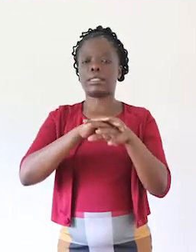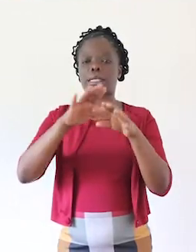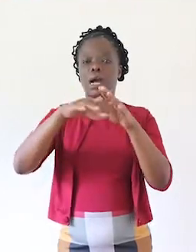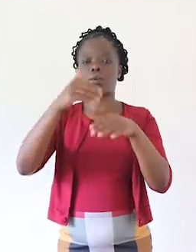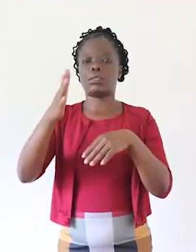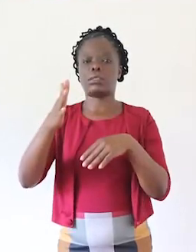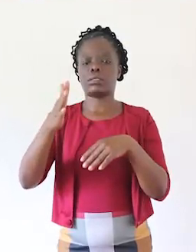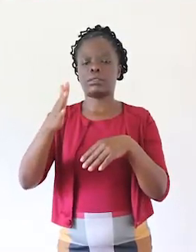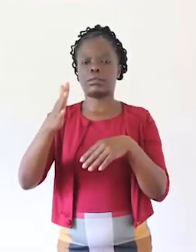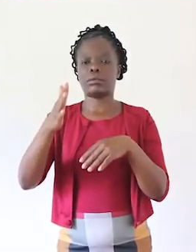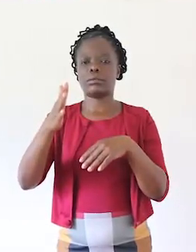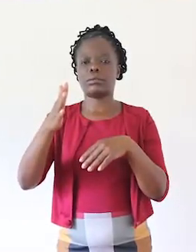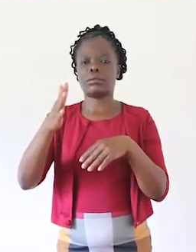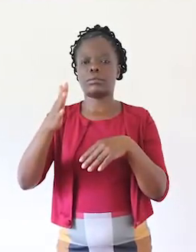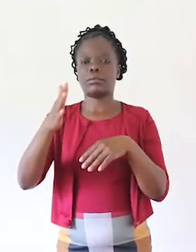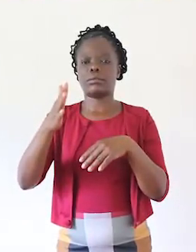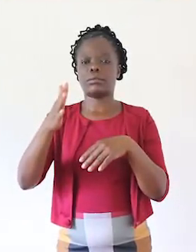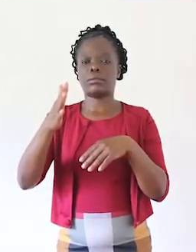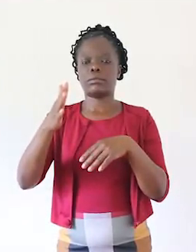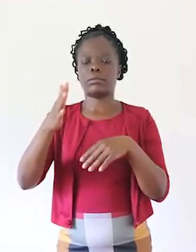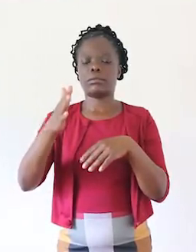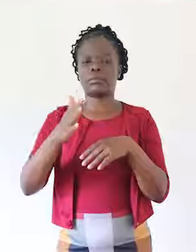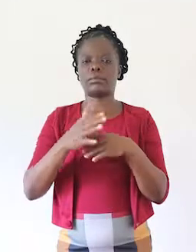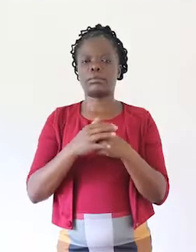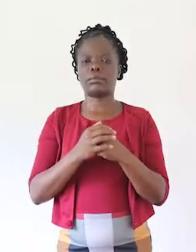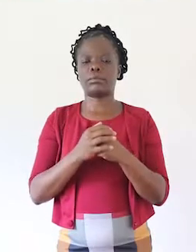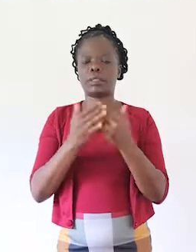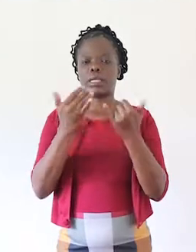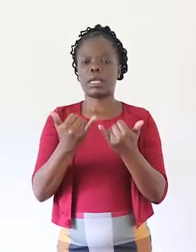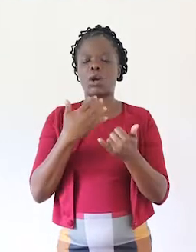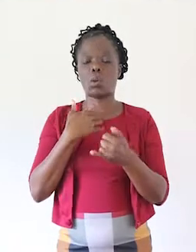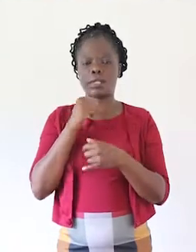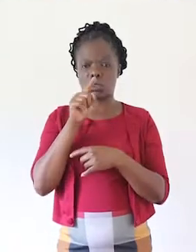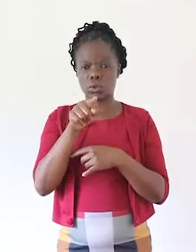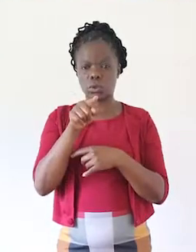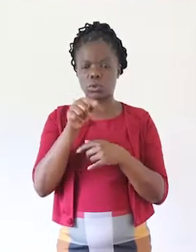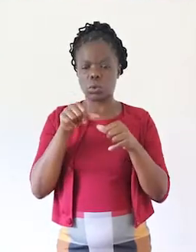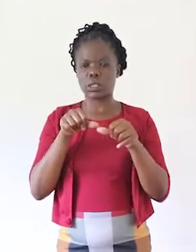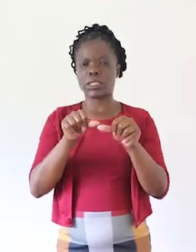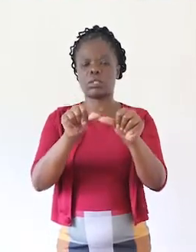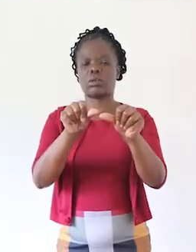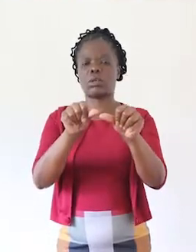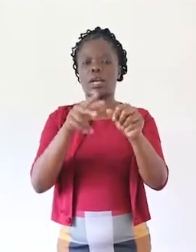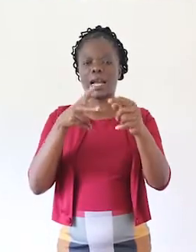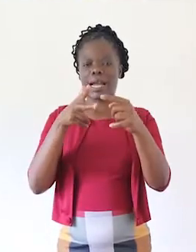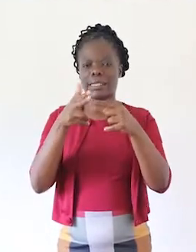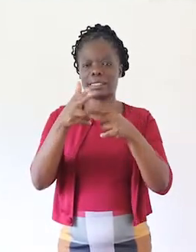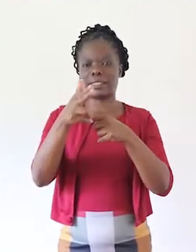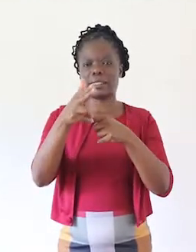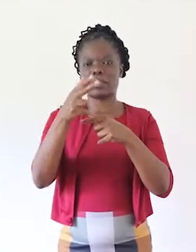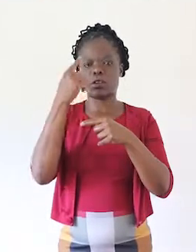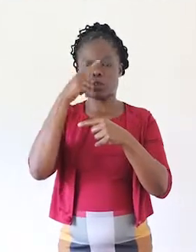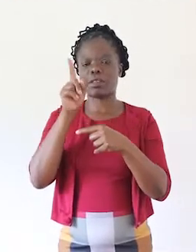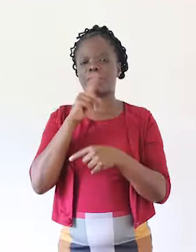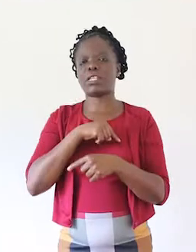we now cut the end. Good. Now, I want you to continue cutting